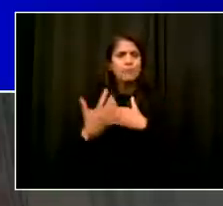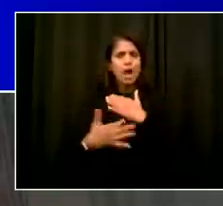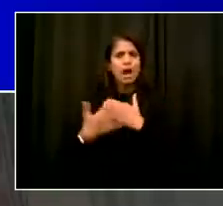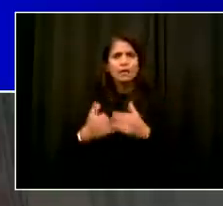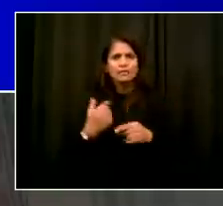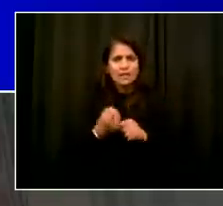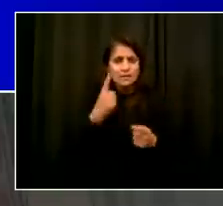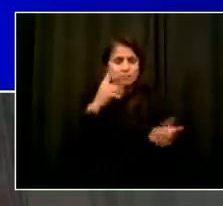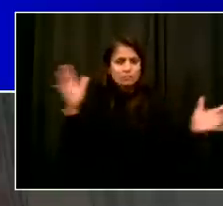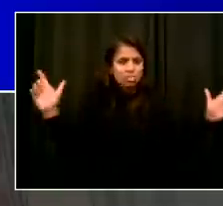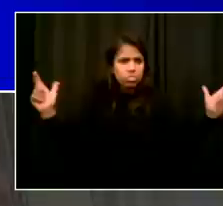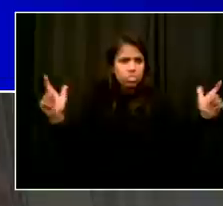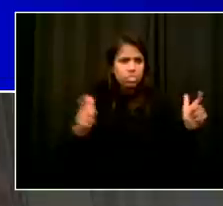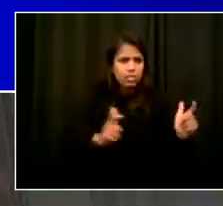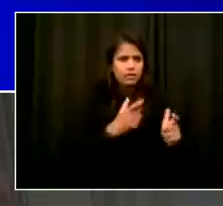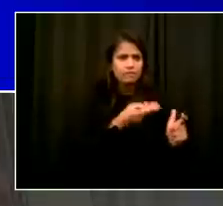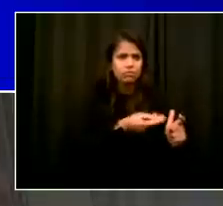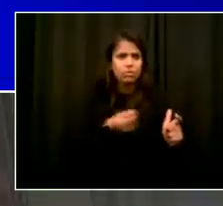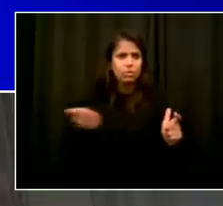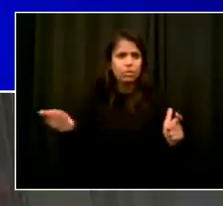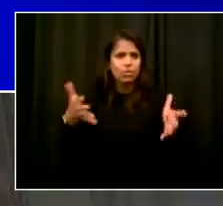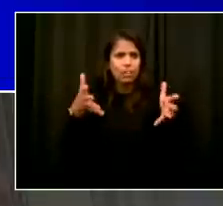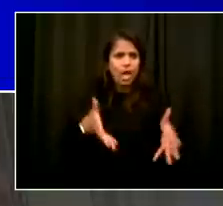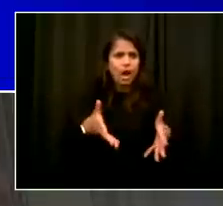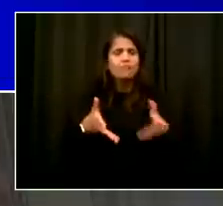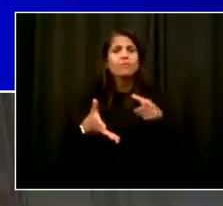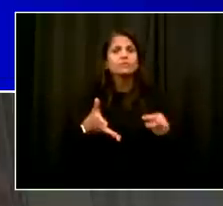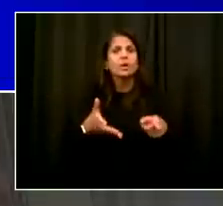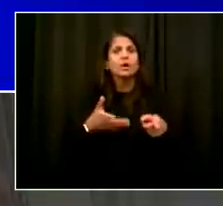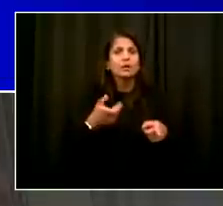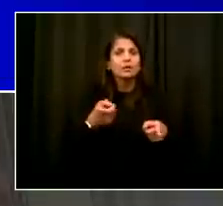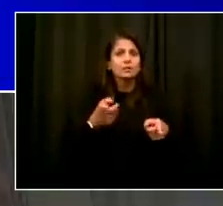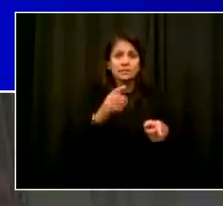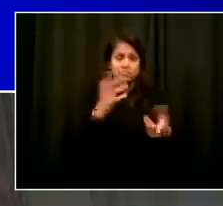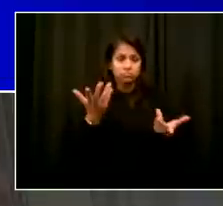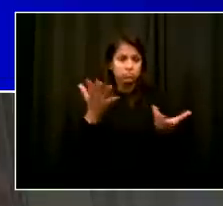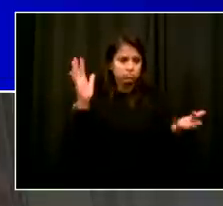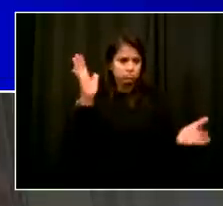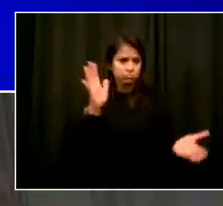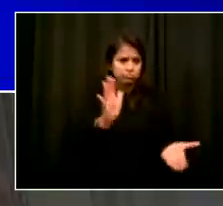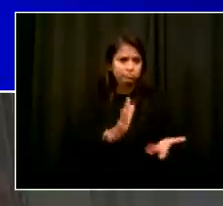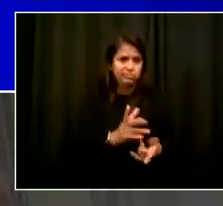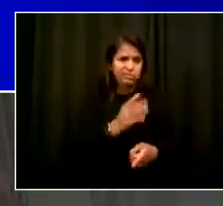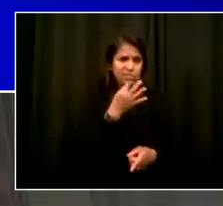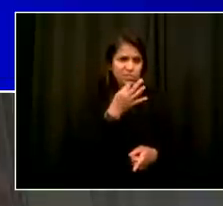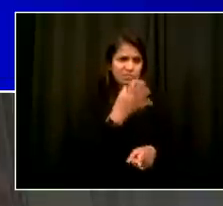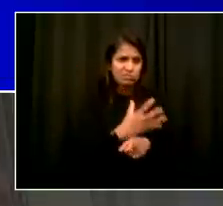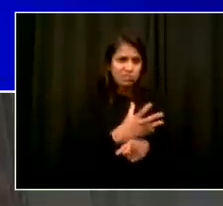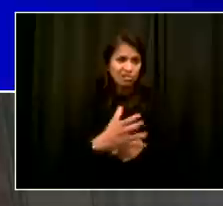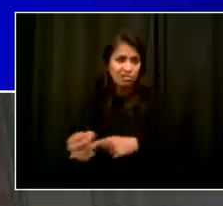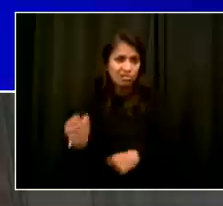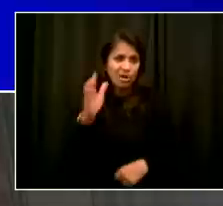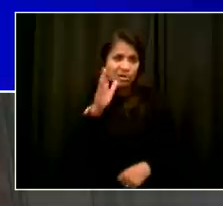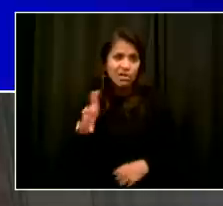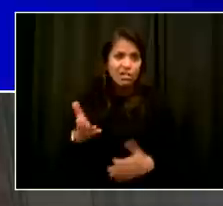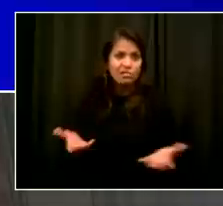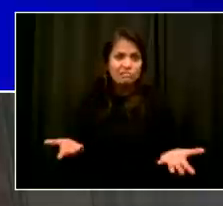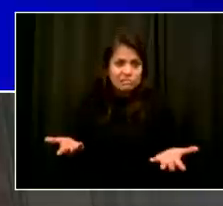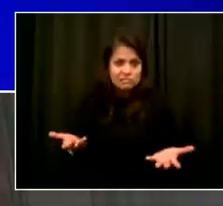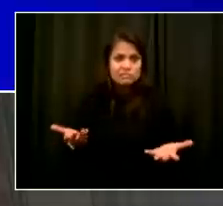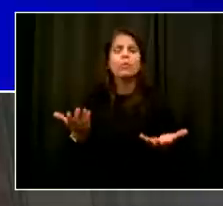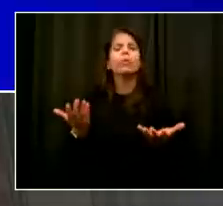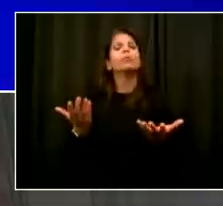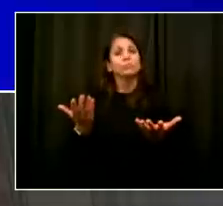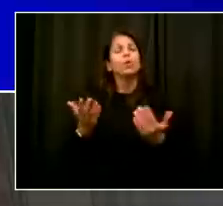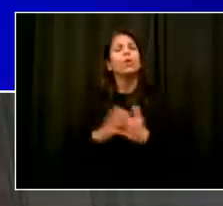an arm and give blood. Everyone, the New York Blood Center is leading the way,